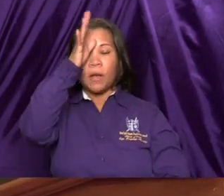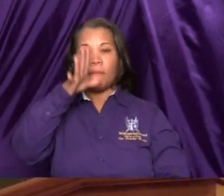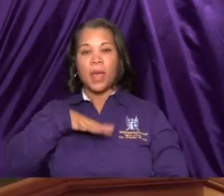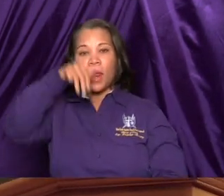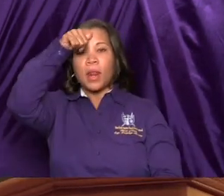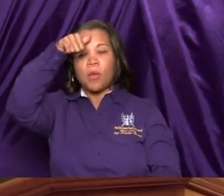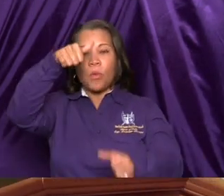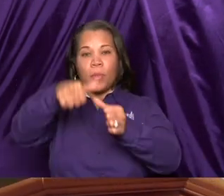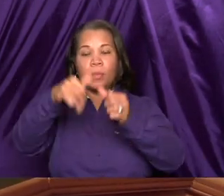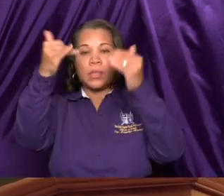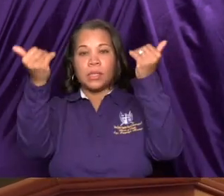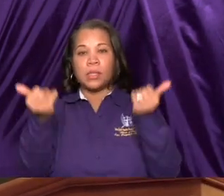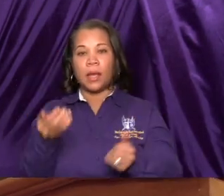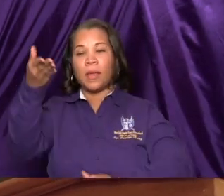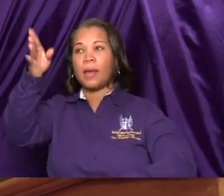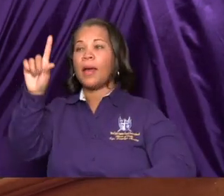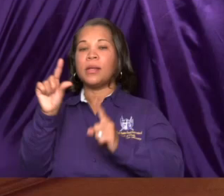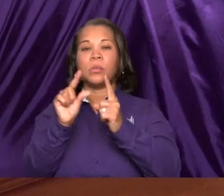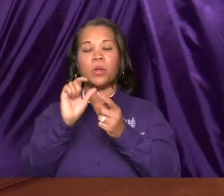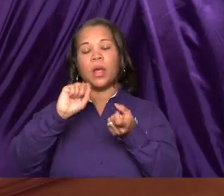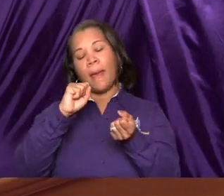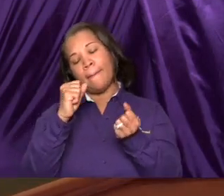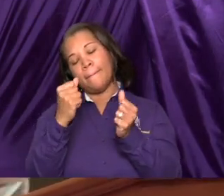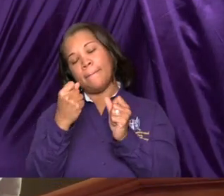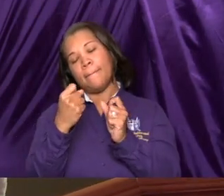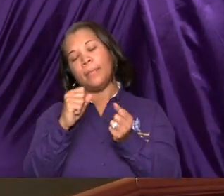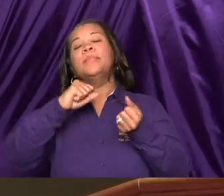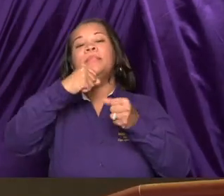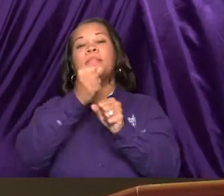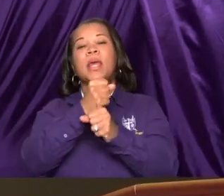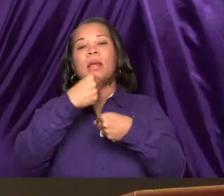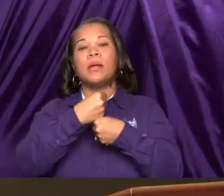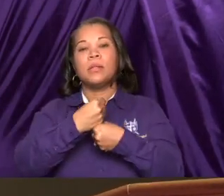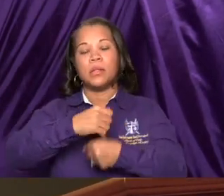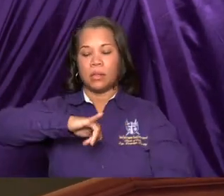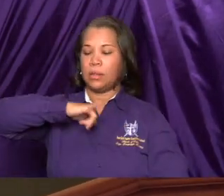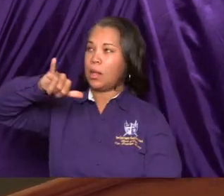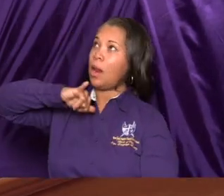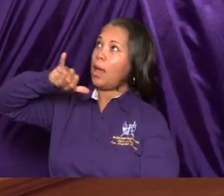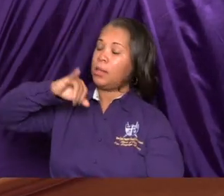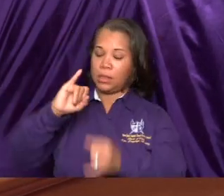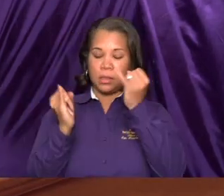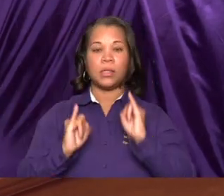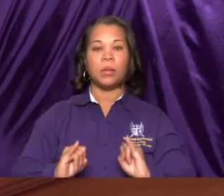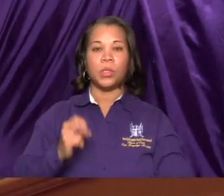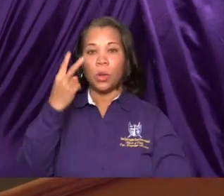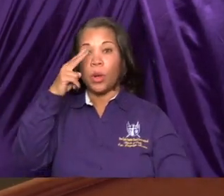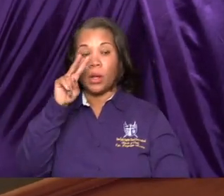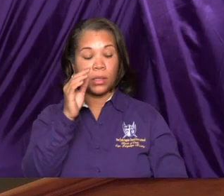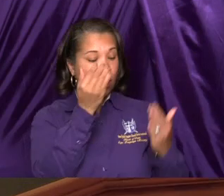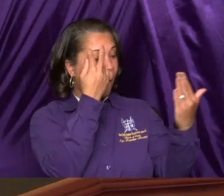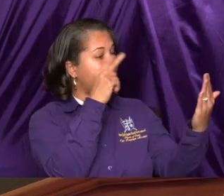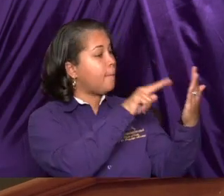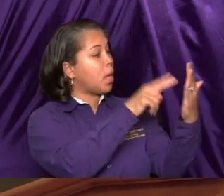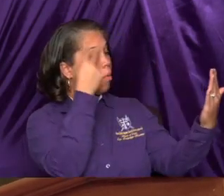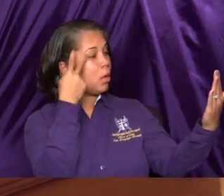that God's word has created us in his image and his likeness. That when we look in the mirror, we are just